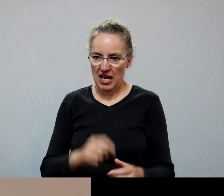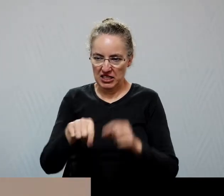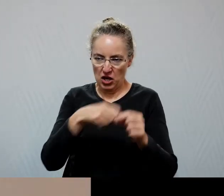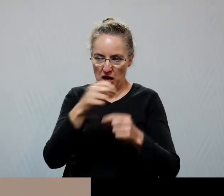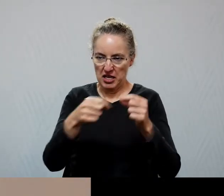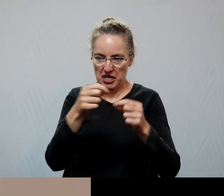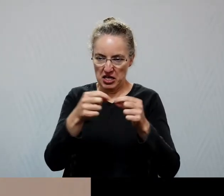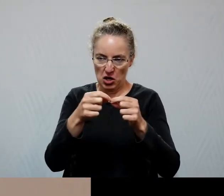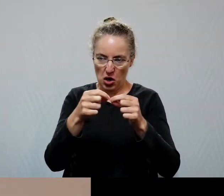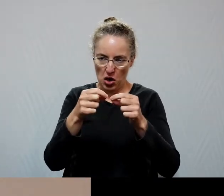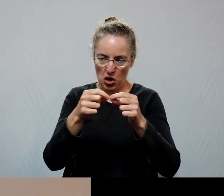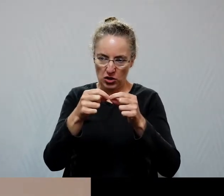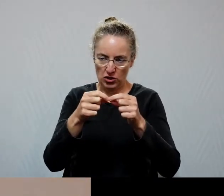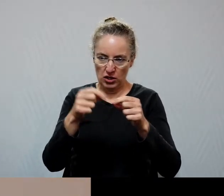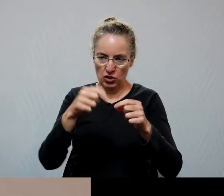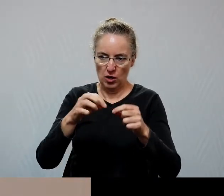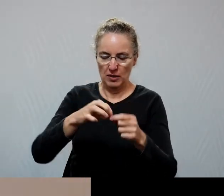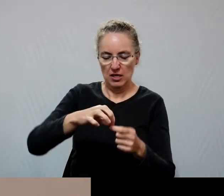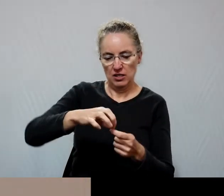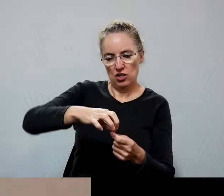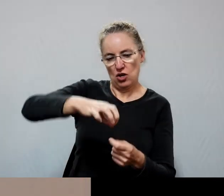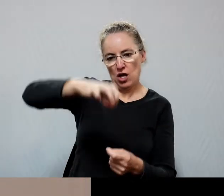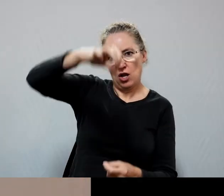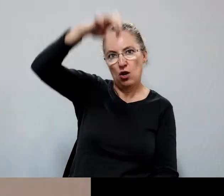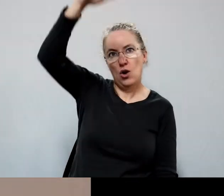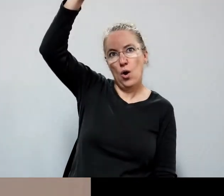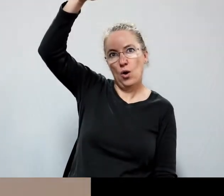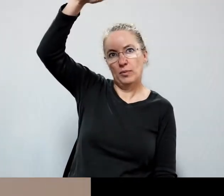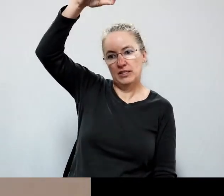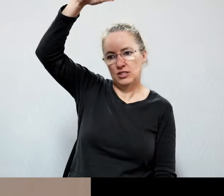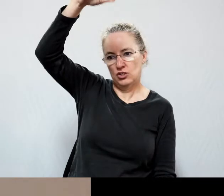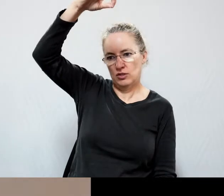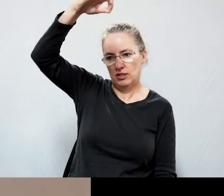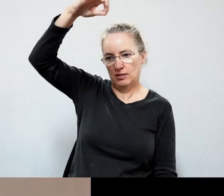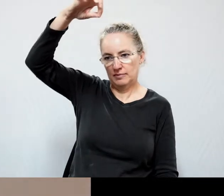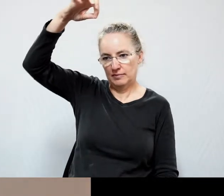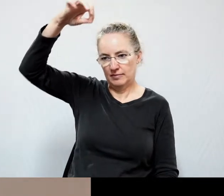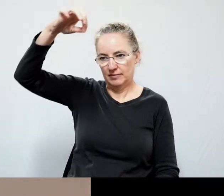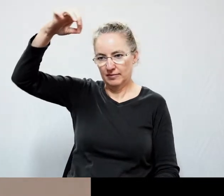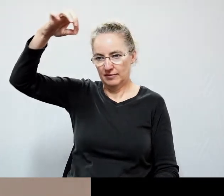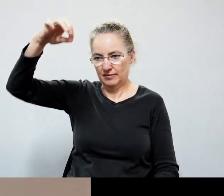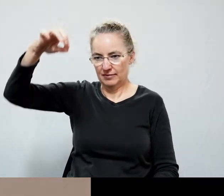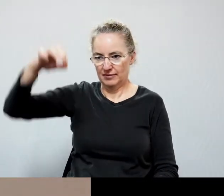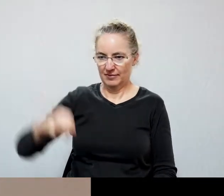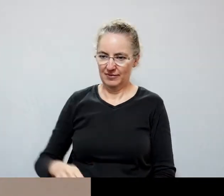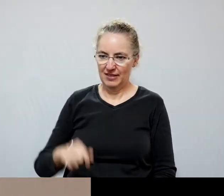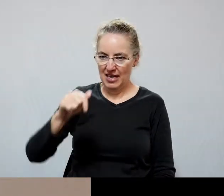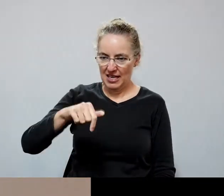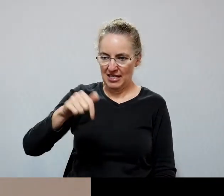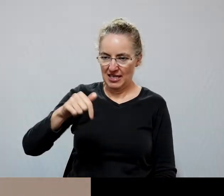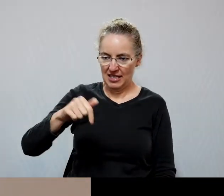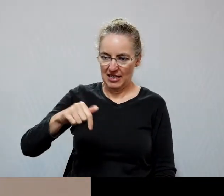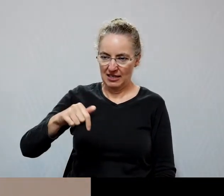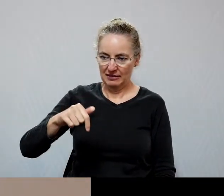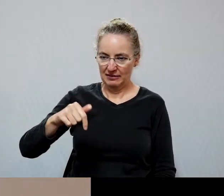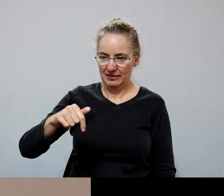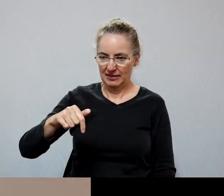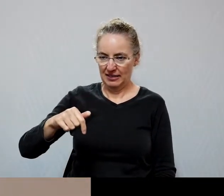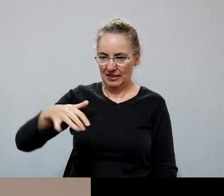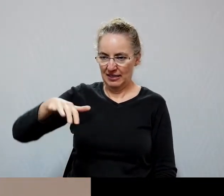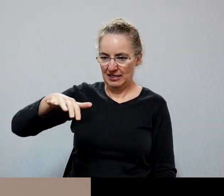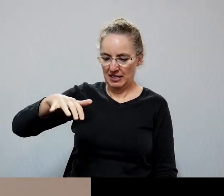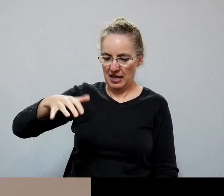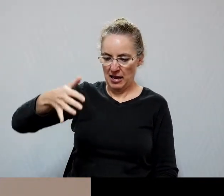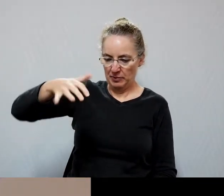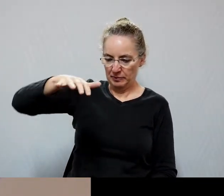top but leave a long piece of string up the top. Here is our puppet sheep. Time to cut